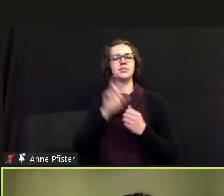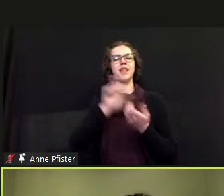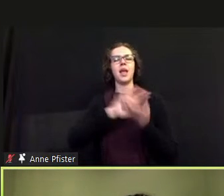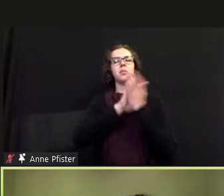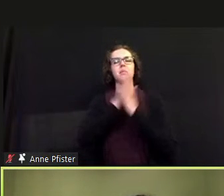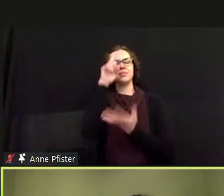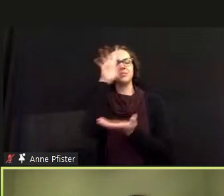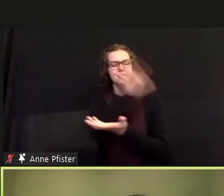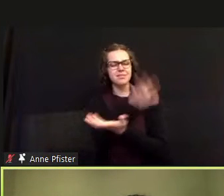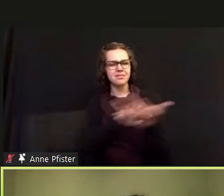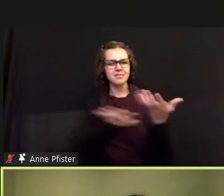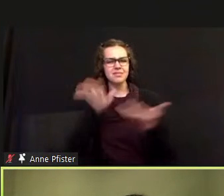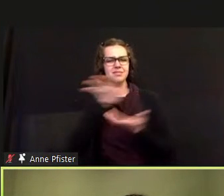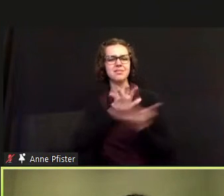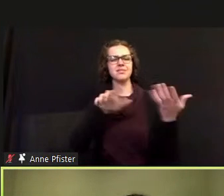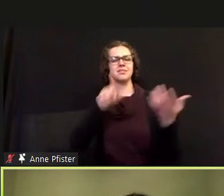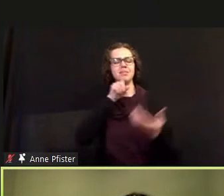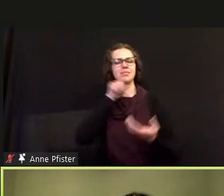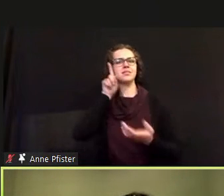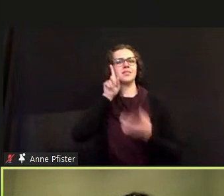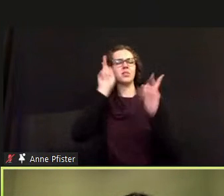As a deaf person,